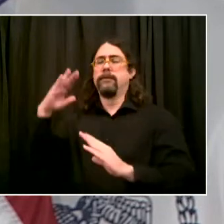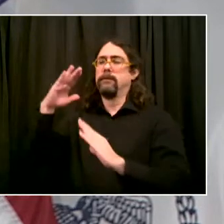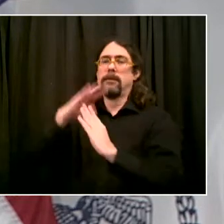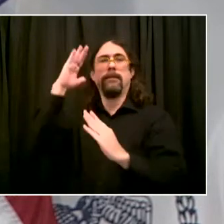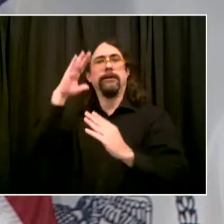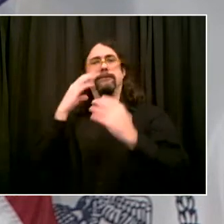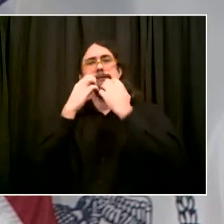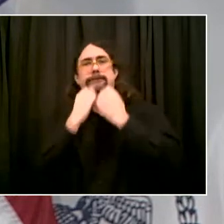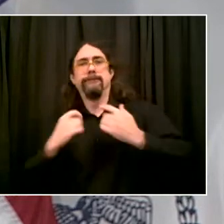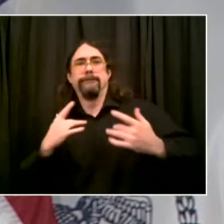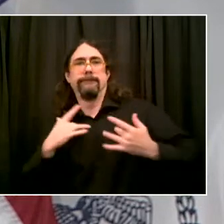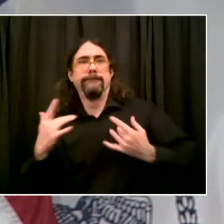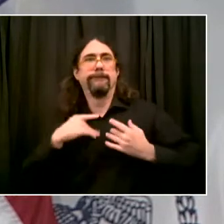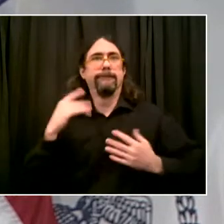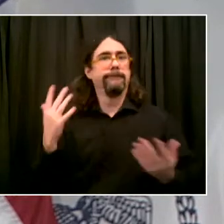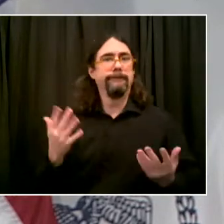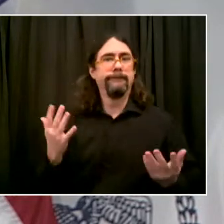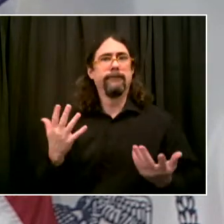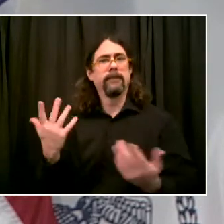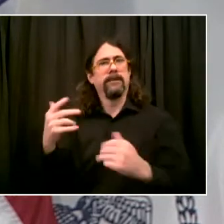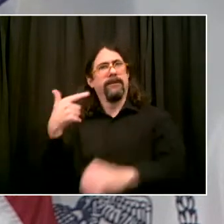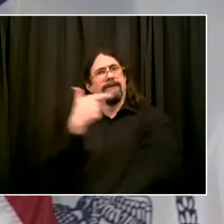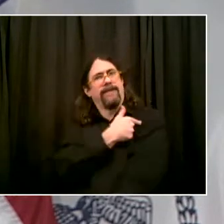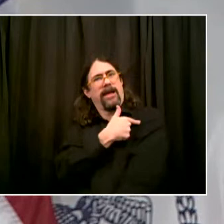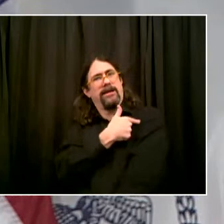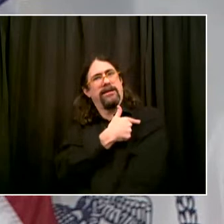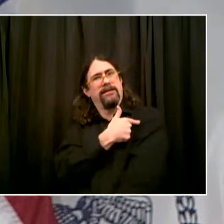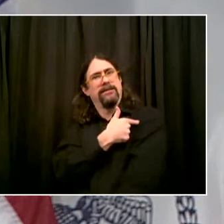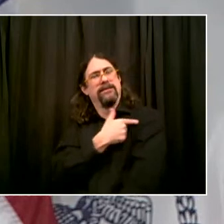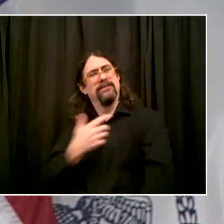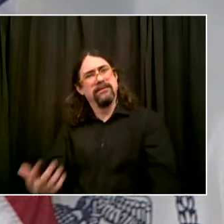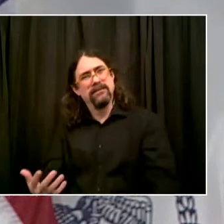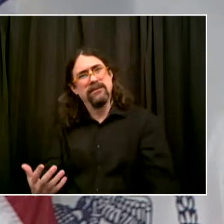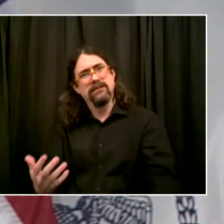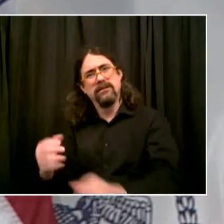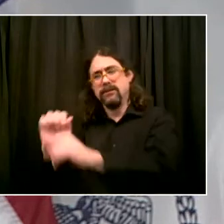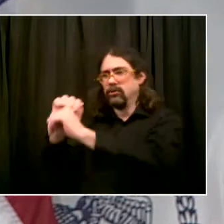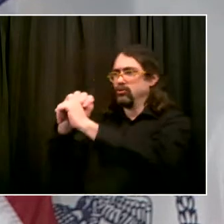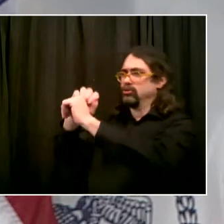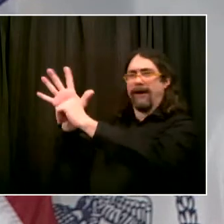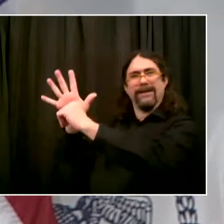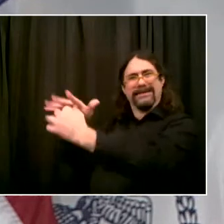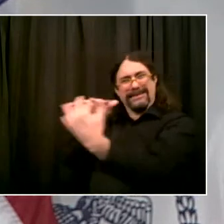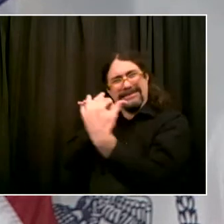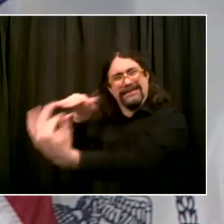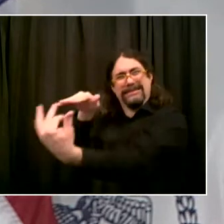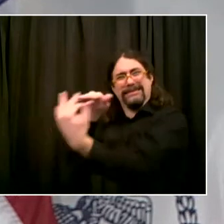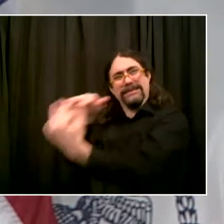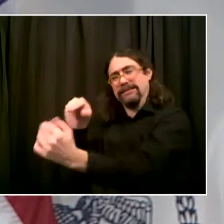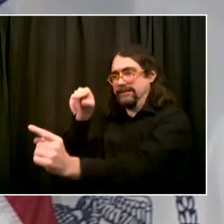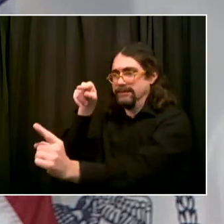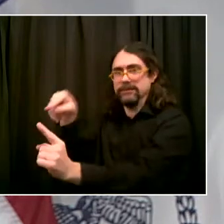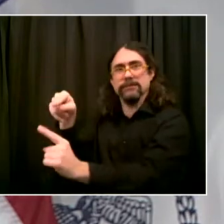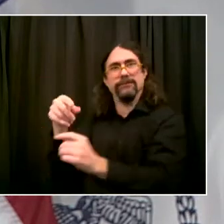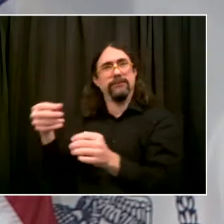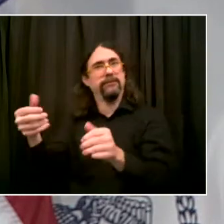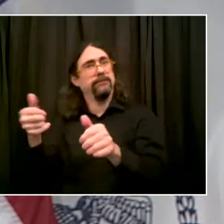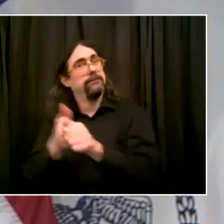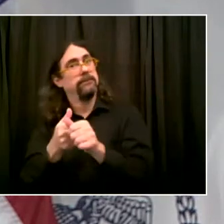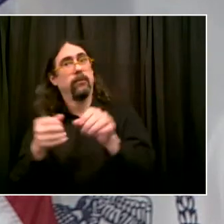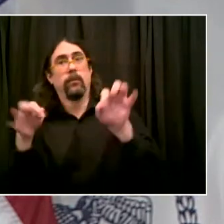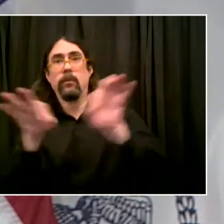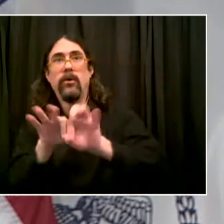for all. We are going to be talking today about the information that we have on what's been happening with our vaccine